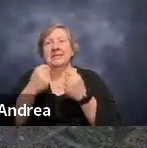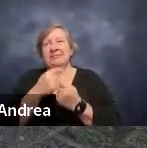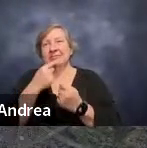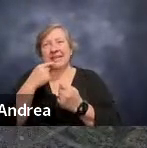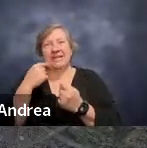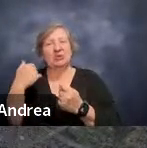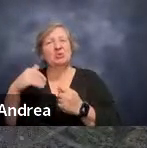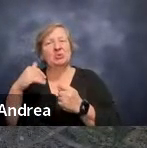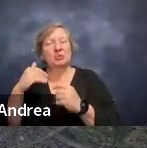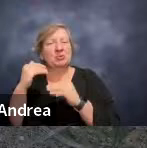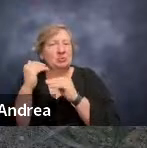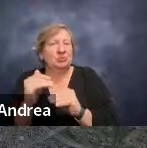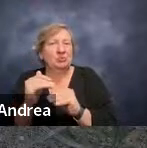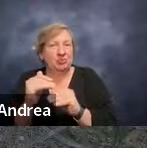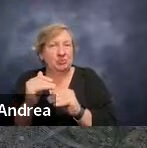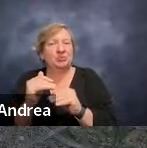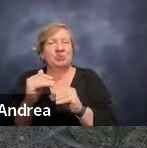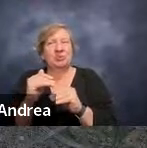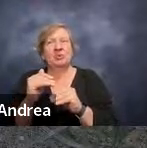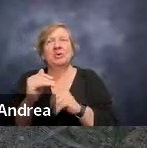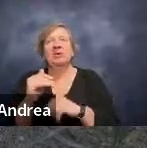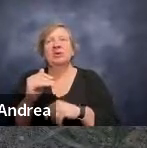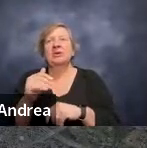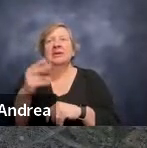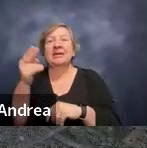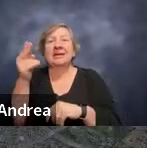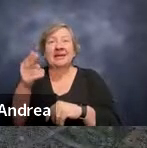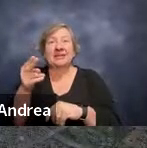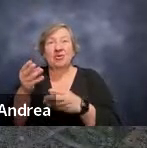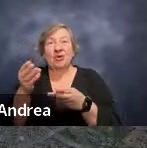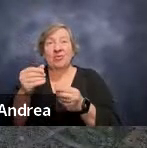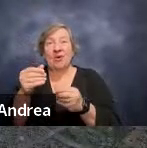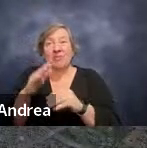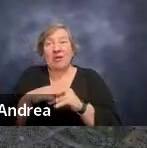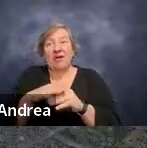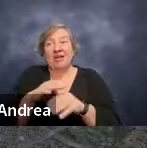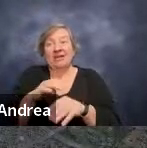historic properties on the east side of the freeway, and you have